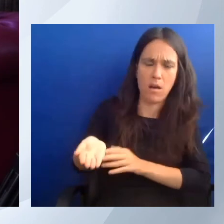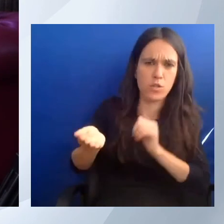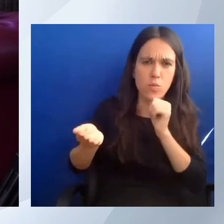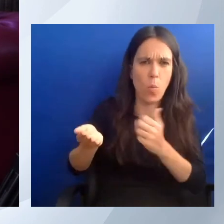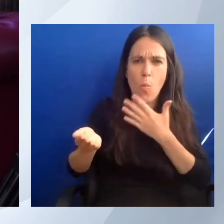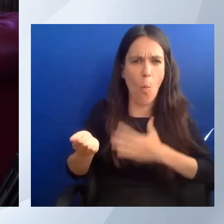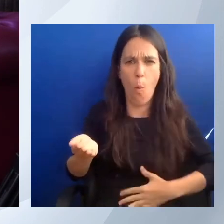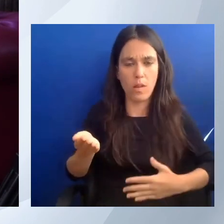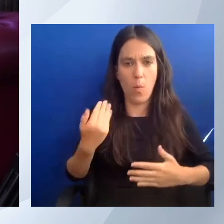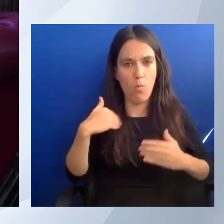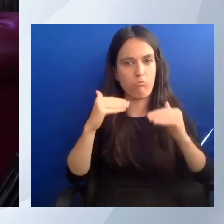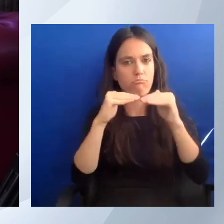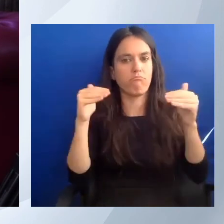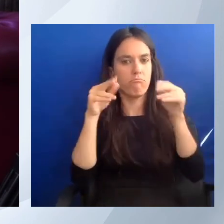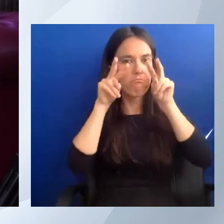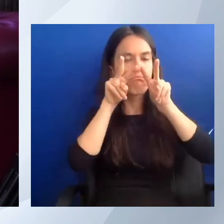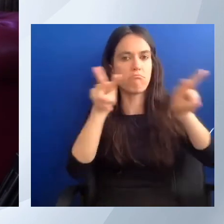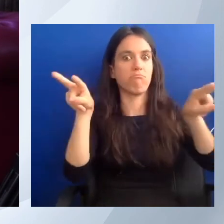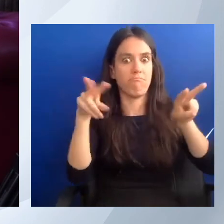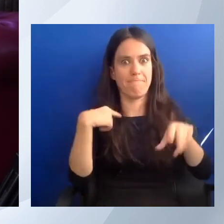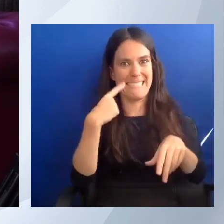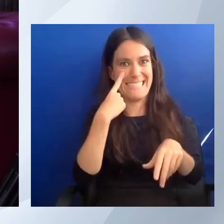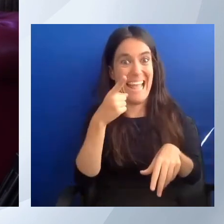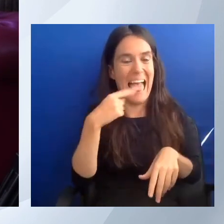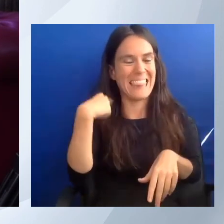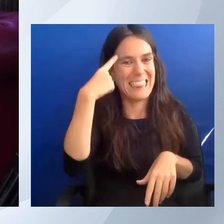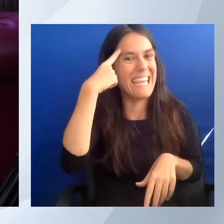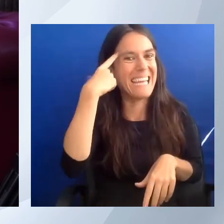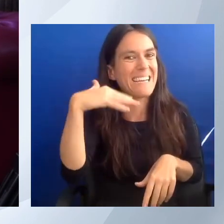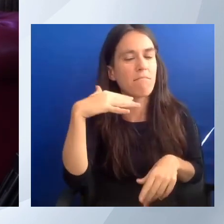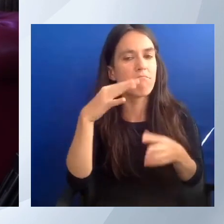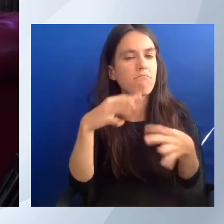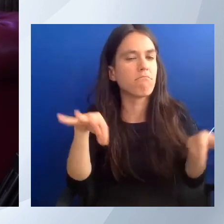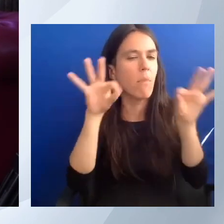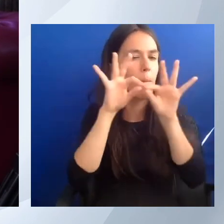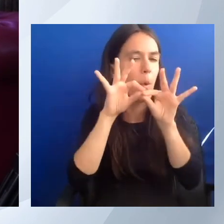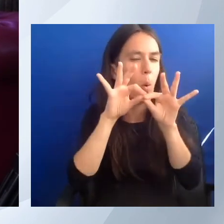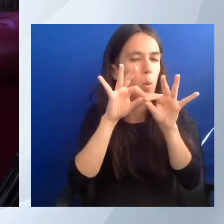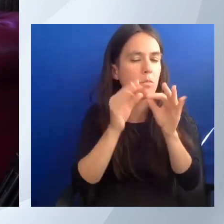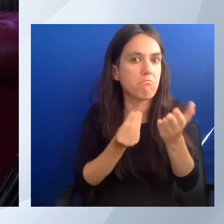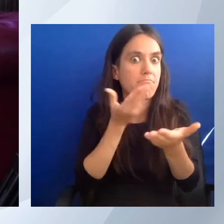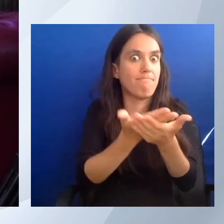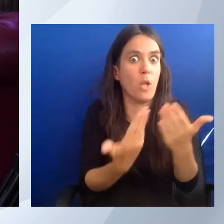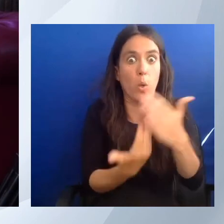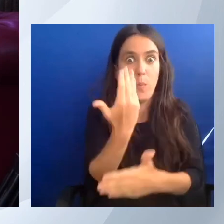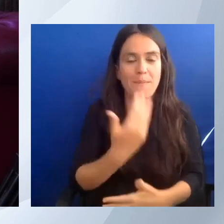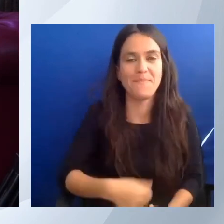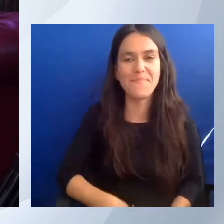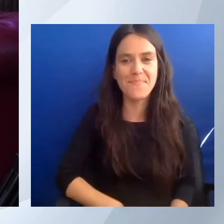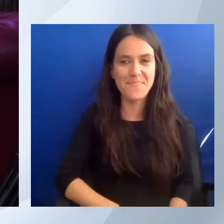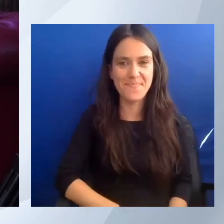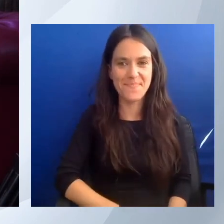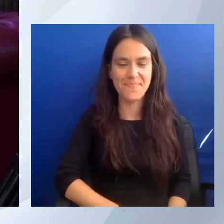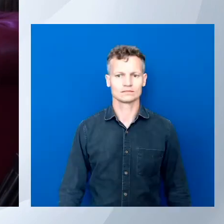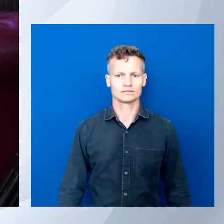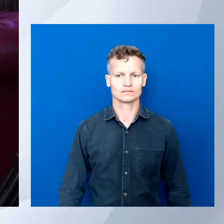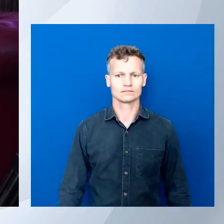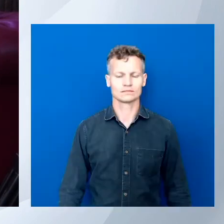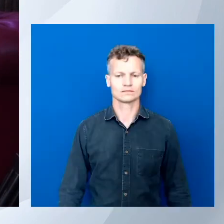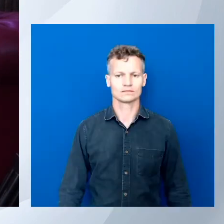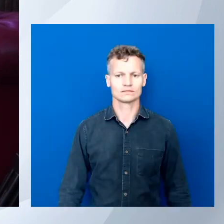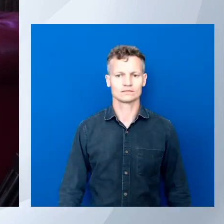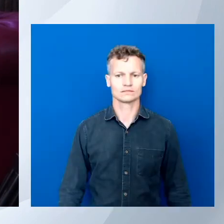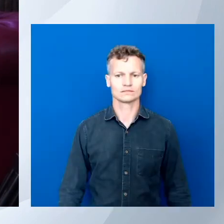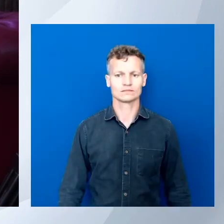hard to solve this problem by hand, so Fairlearn is a welcome contribution to this field. Yeah. And there's more stuff coming. So Eva